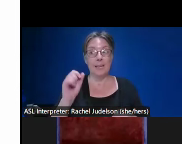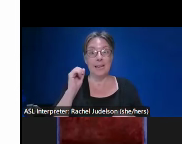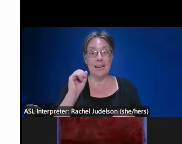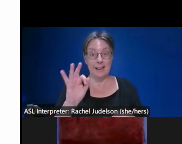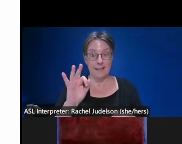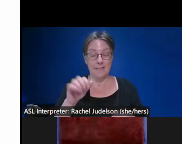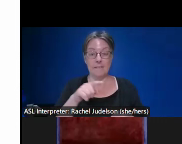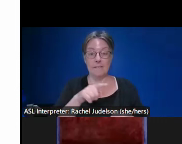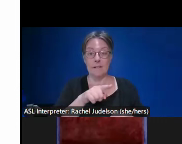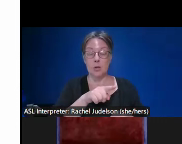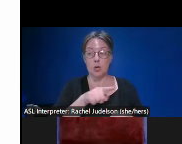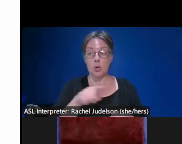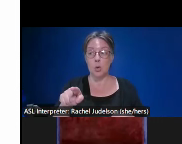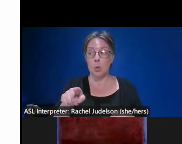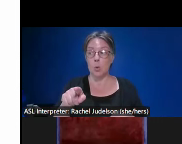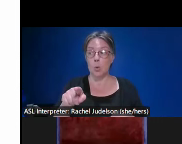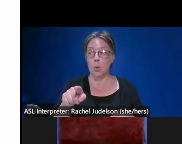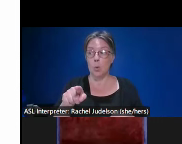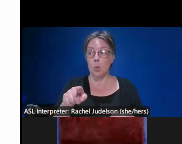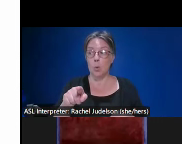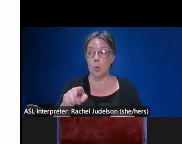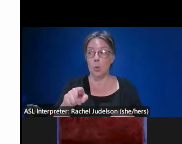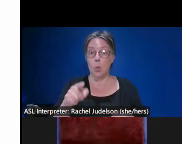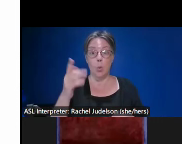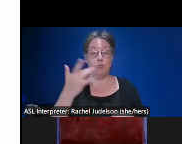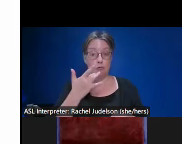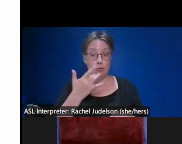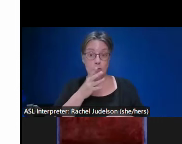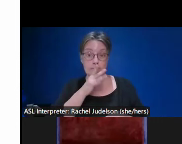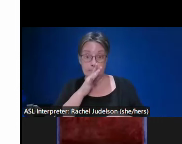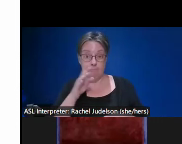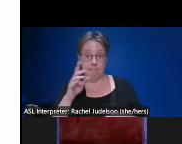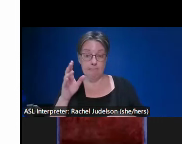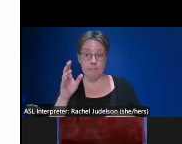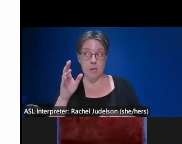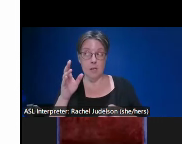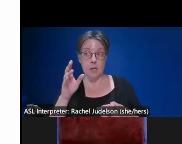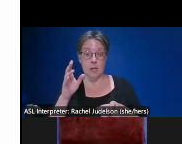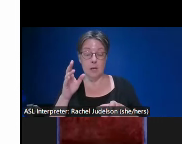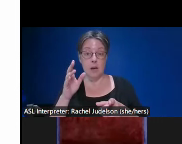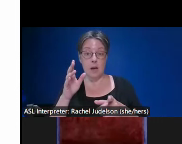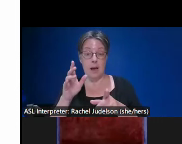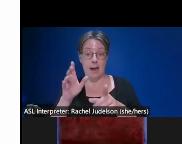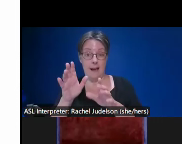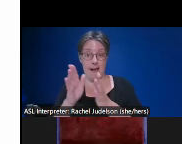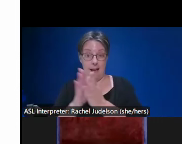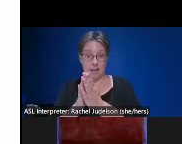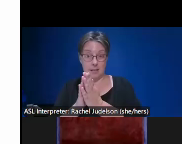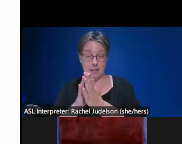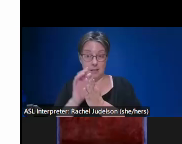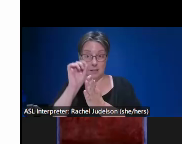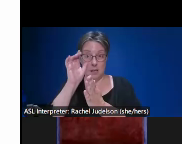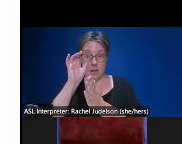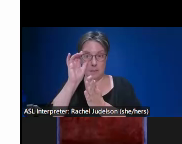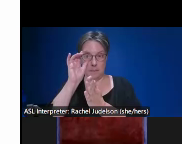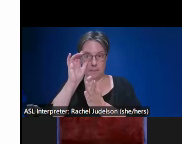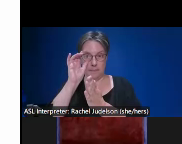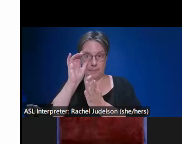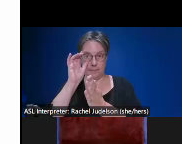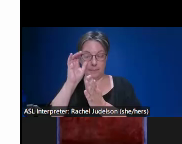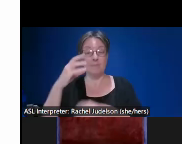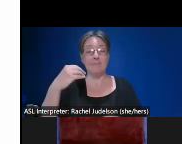your concerns through audio, if you're going to be speaking out your question, we just ask that you switch on